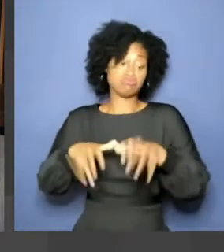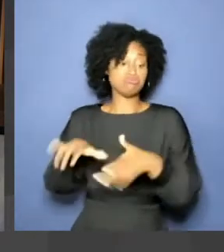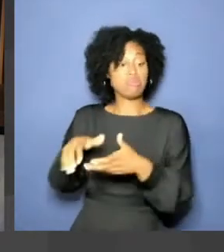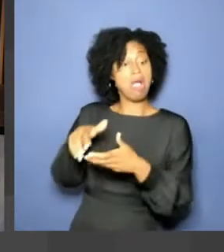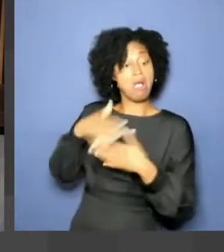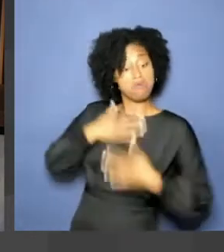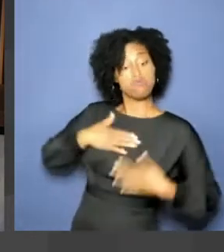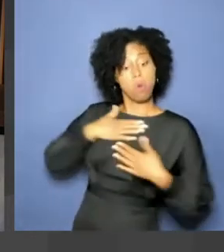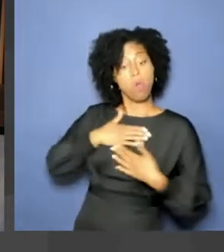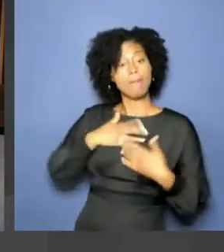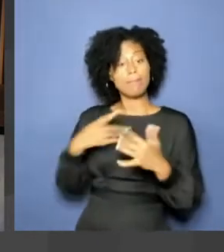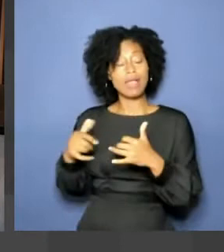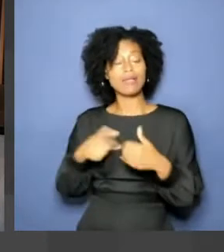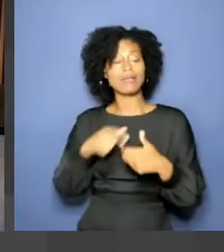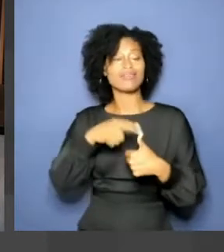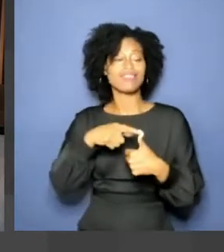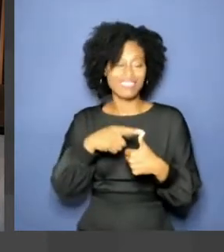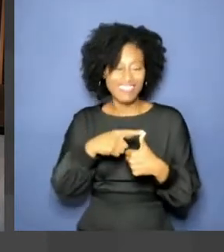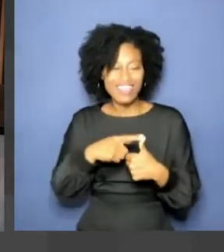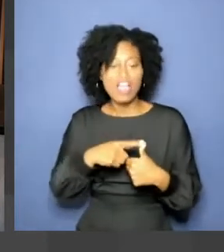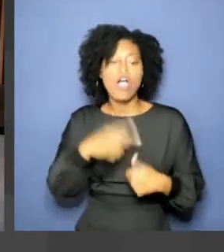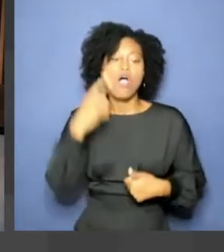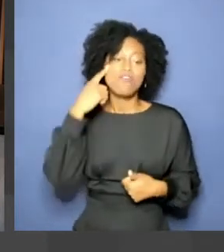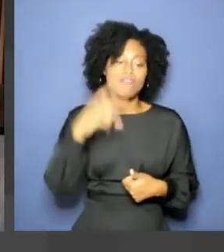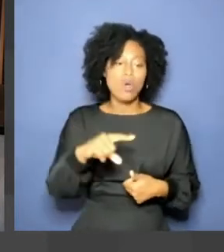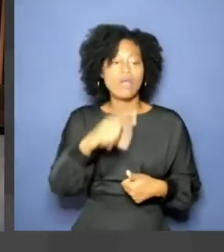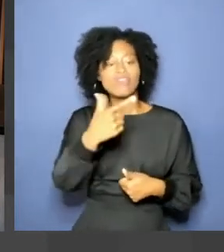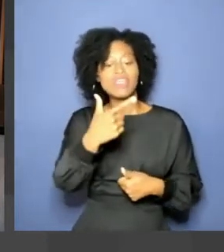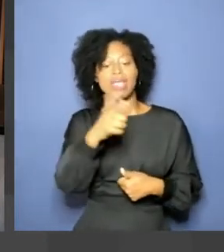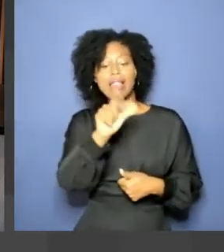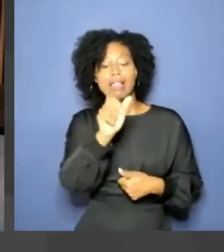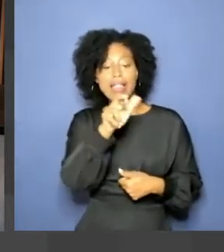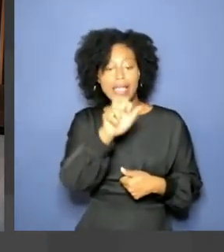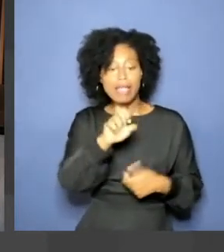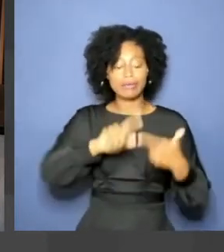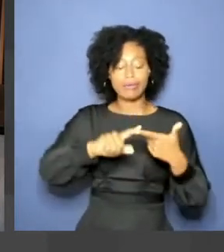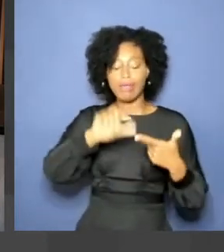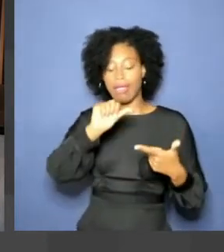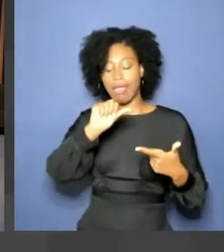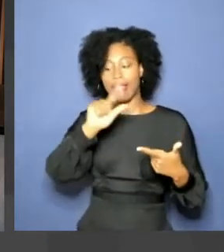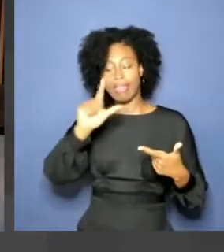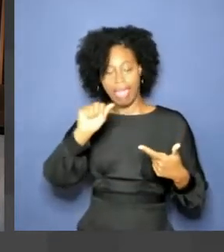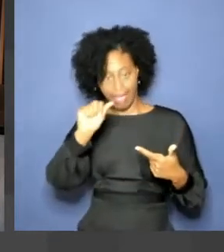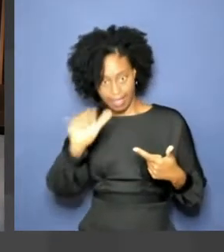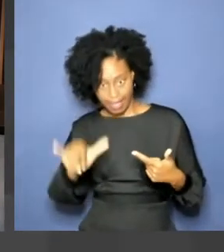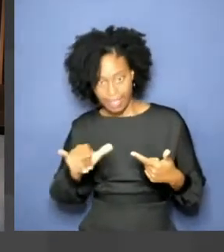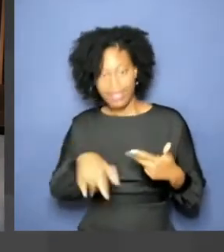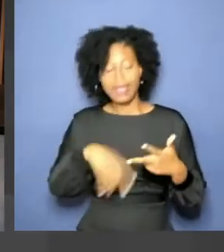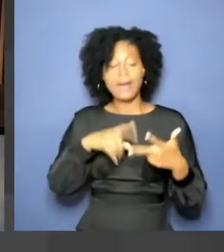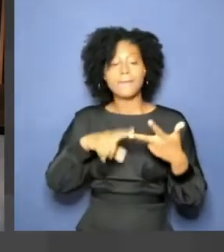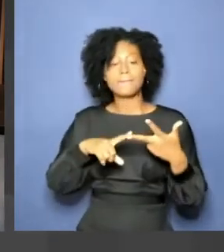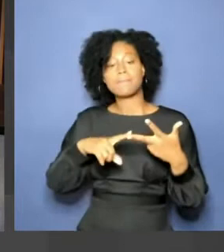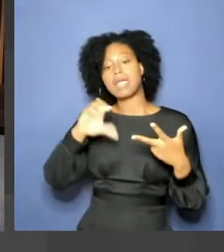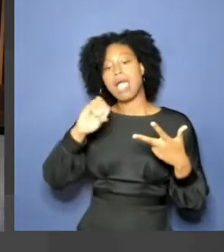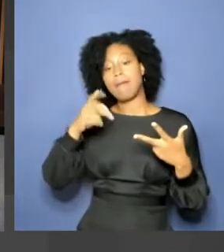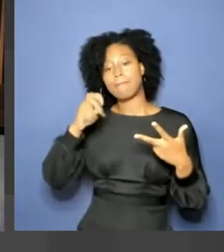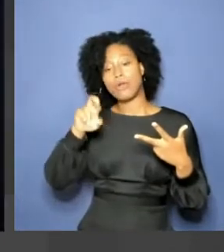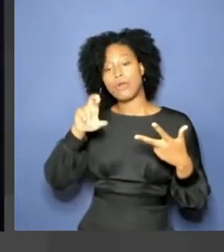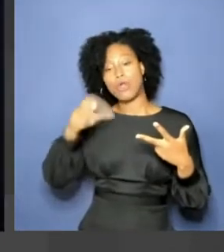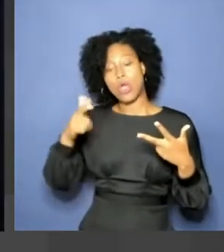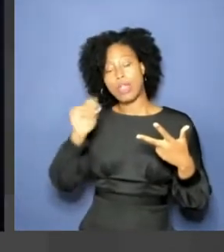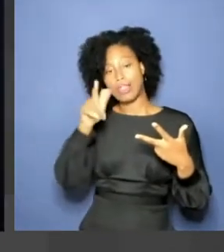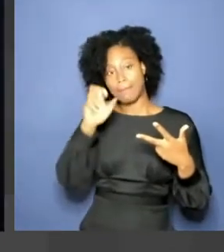Glare, the Allay, and the Copper Golem. Those all sound really cool. Absolutely. And to begin